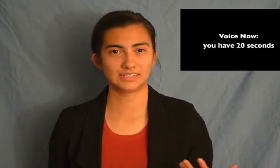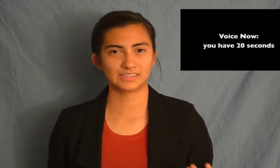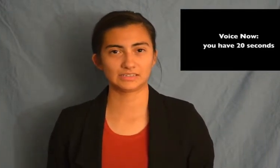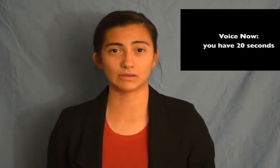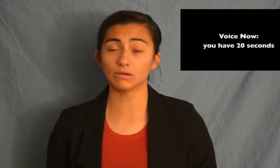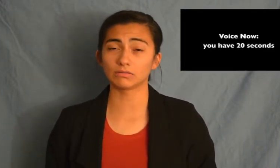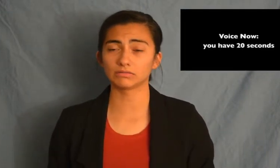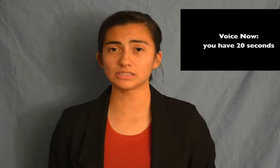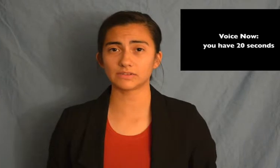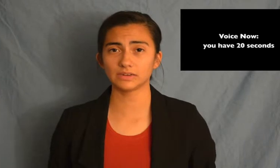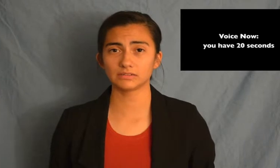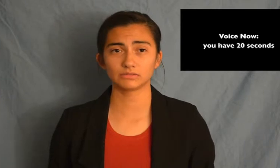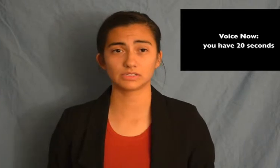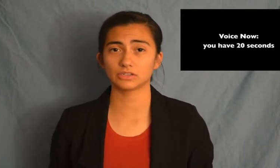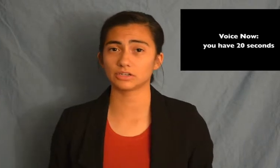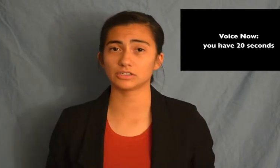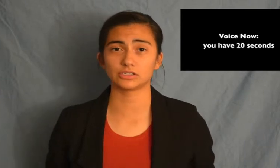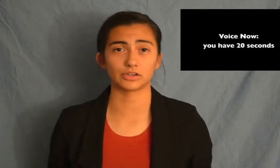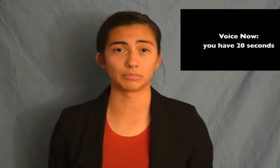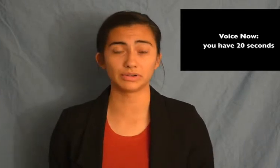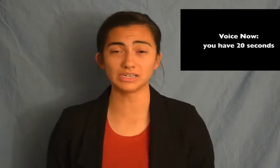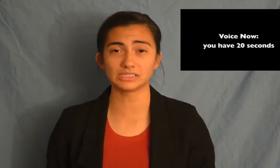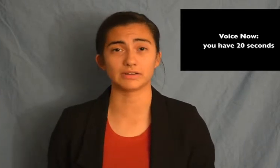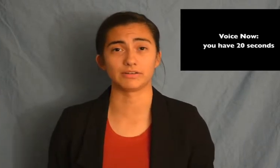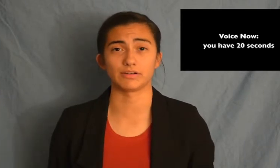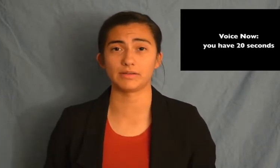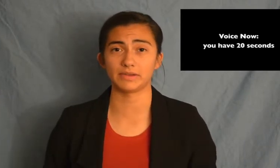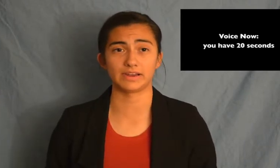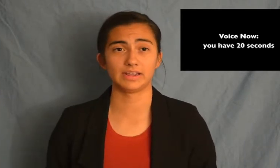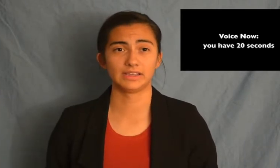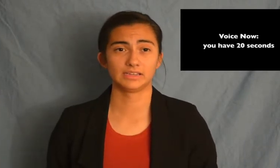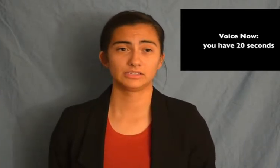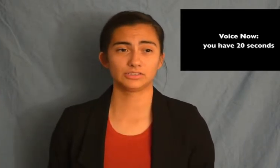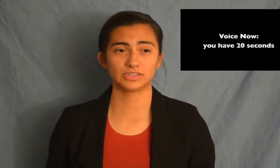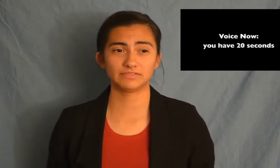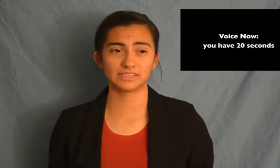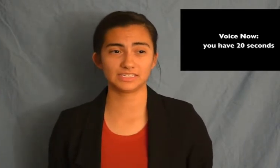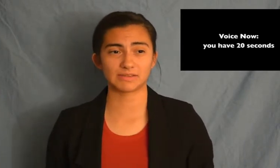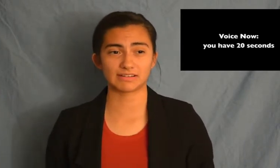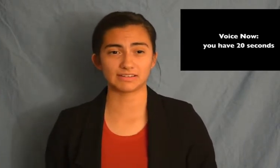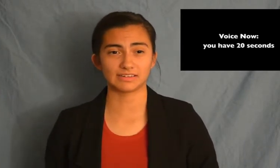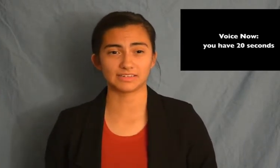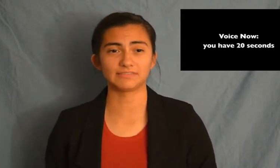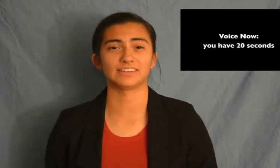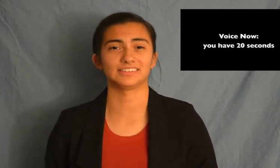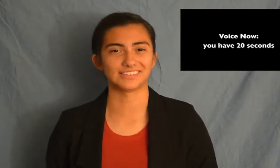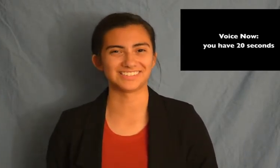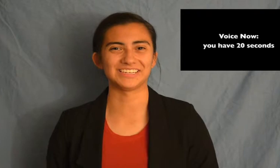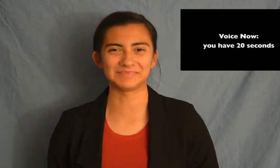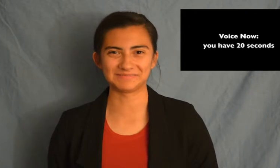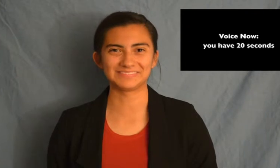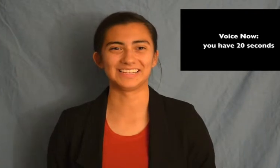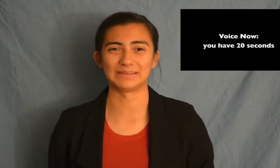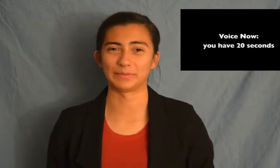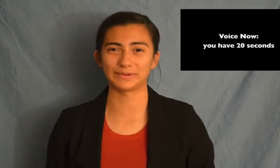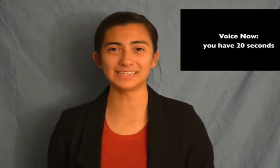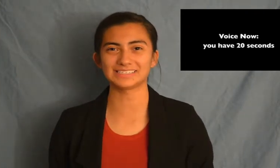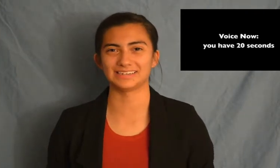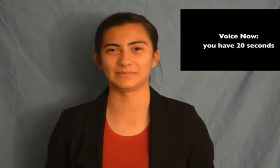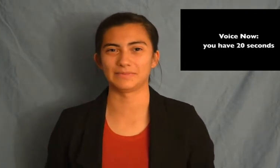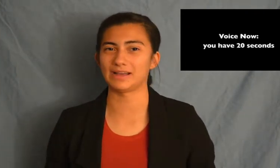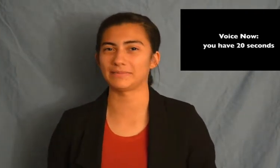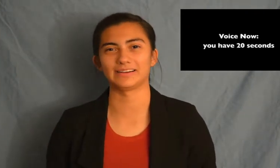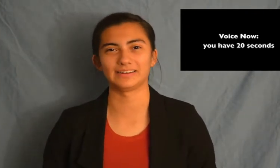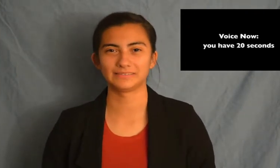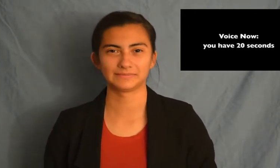So the nun says, "Oh, that's fine, as long as you're a priest and you're not married." So the driver thinks about it. He finally says, "Yep, I'm a priest